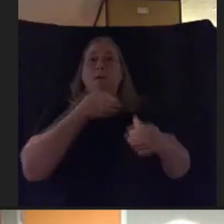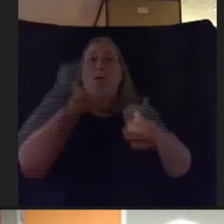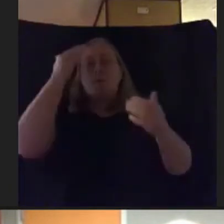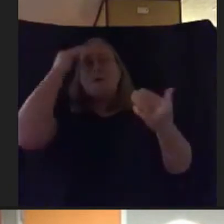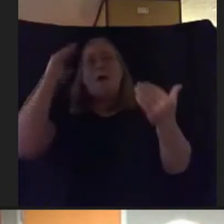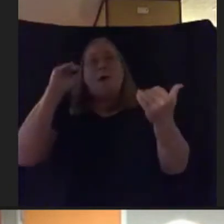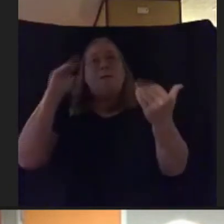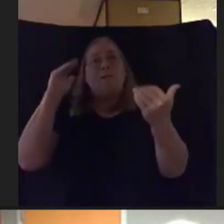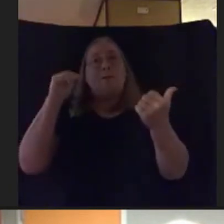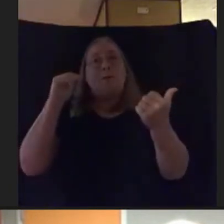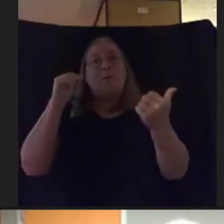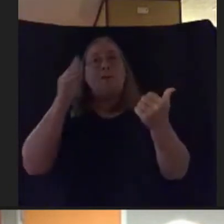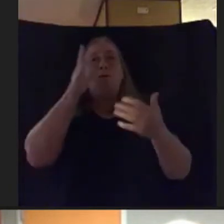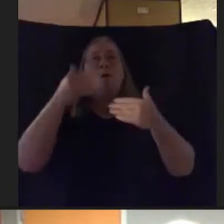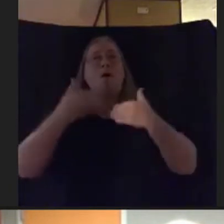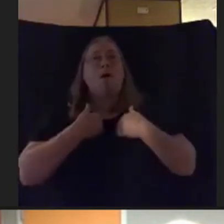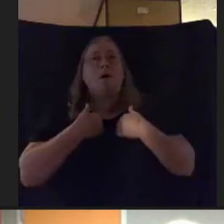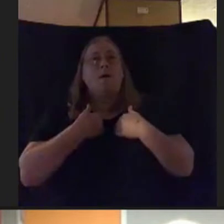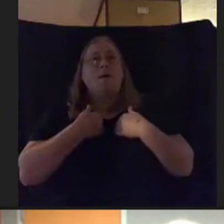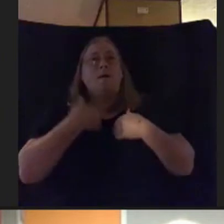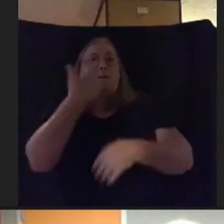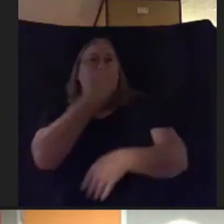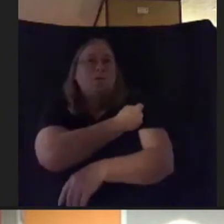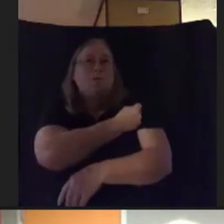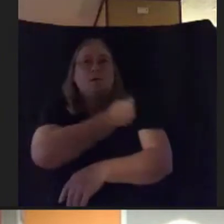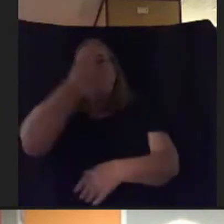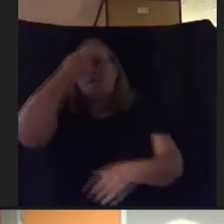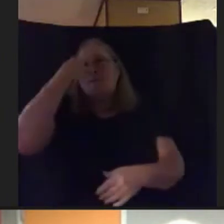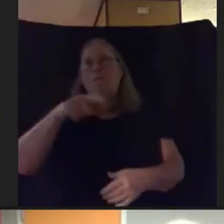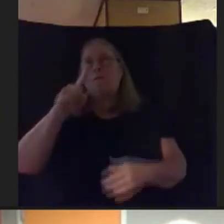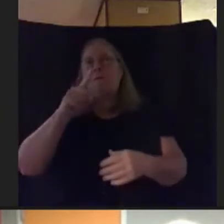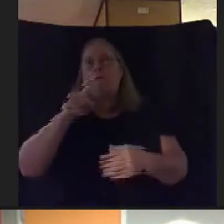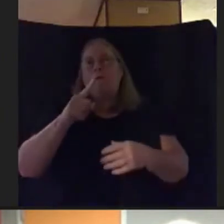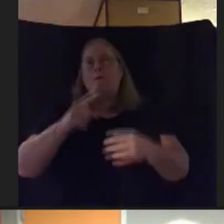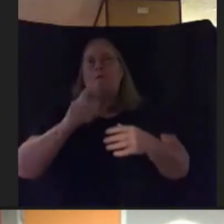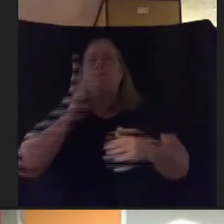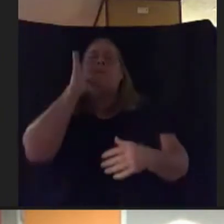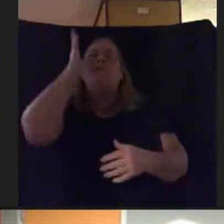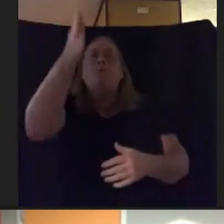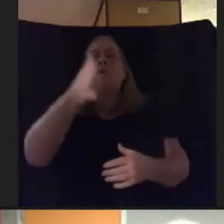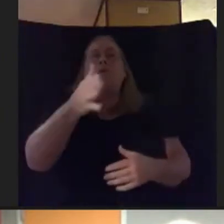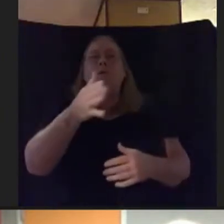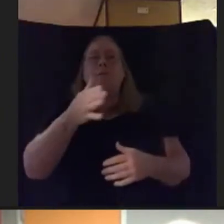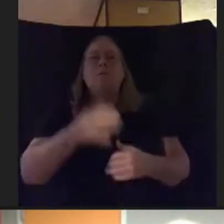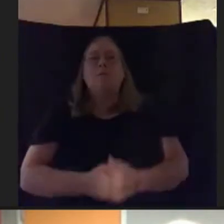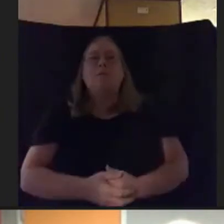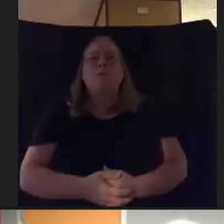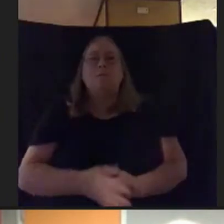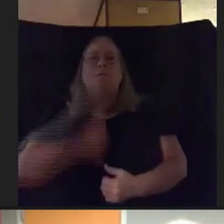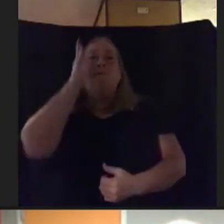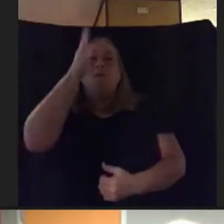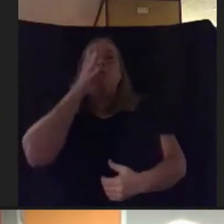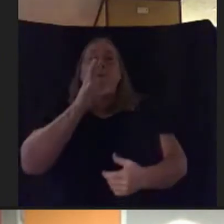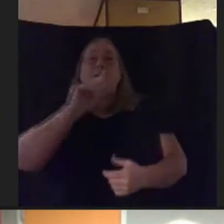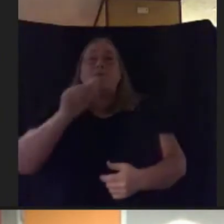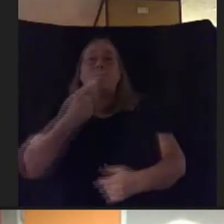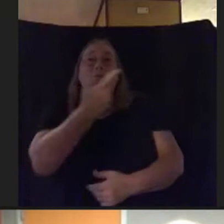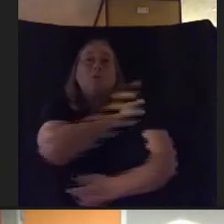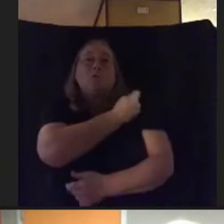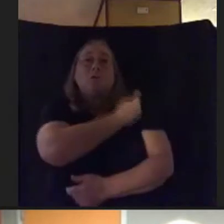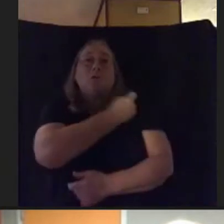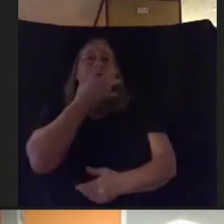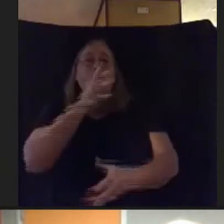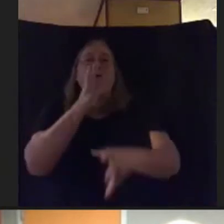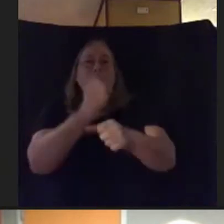have vaccines for additional first doses in future weeks, and anticipate seeing, you